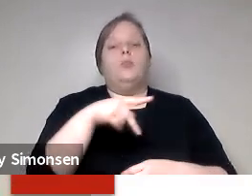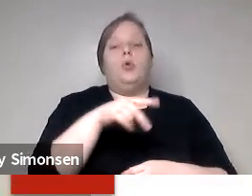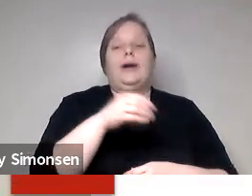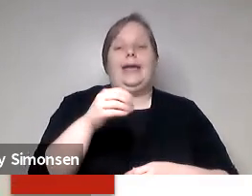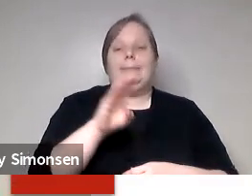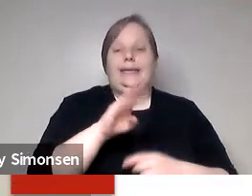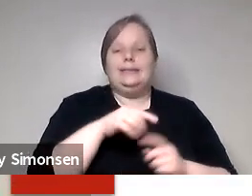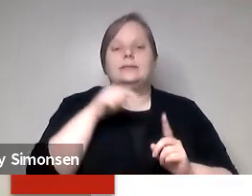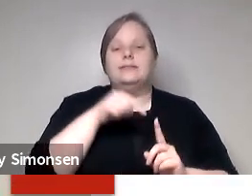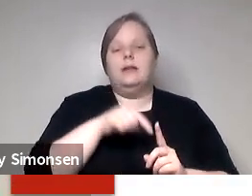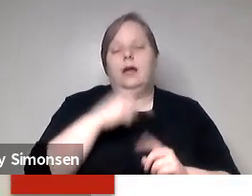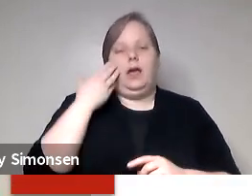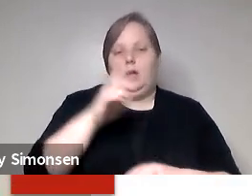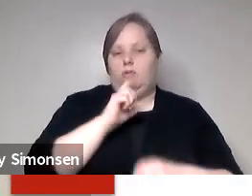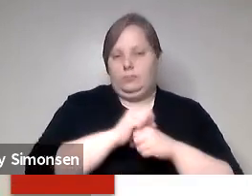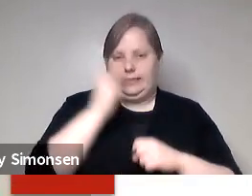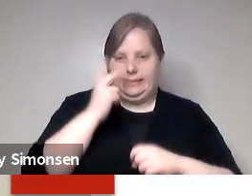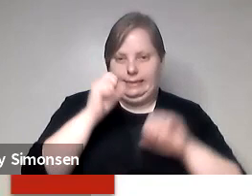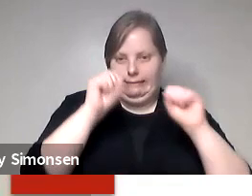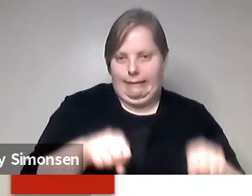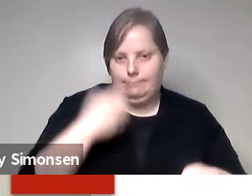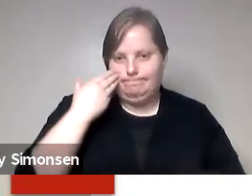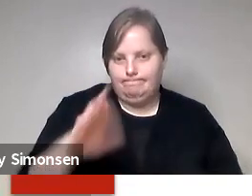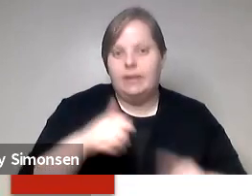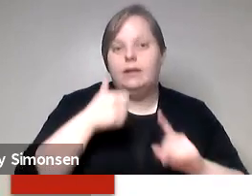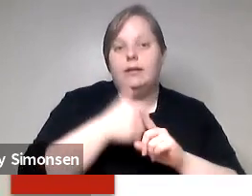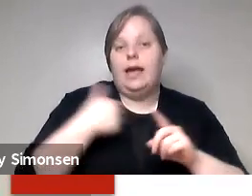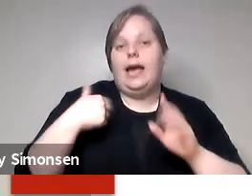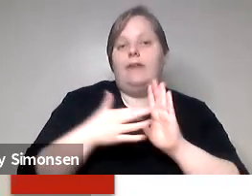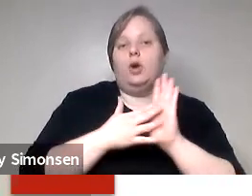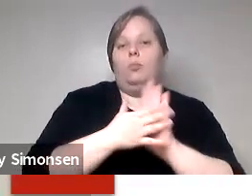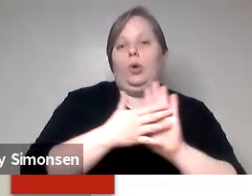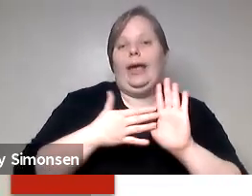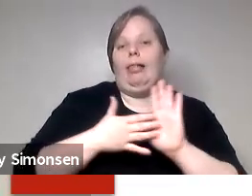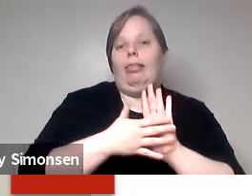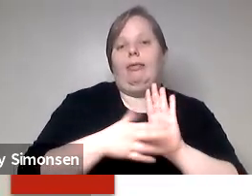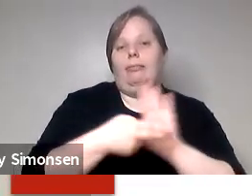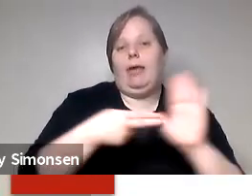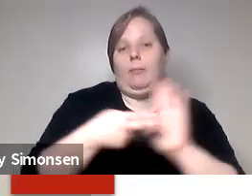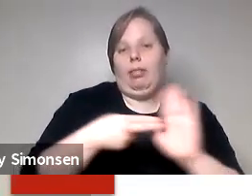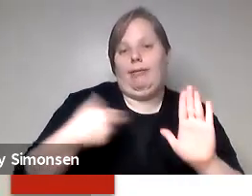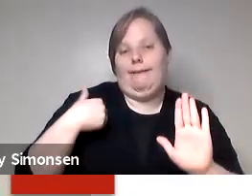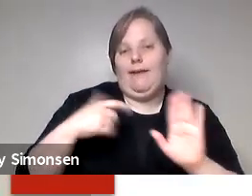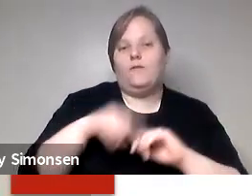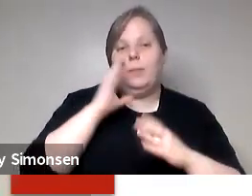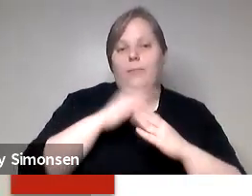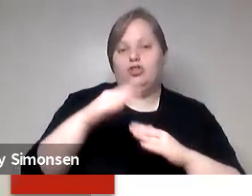and I don't know that you can see, is also a braille label. It's from the picture that's